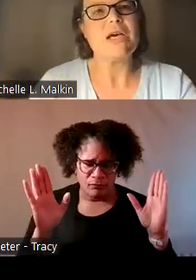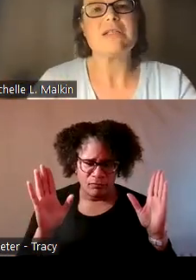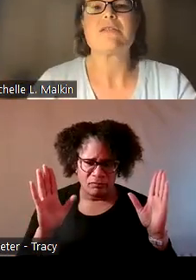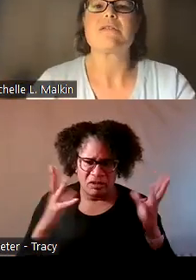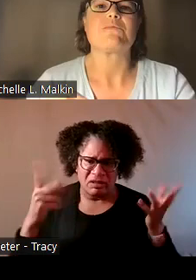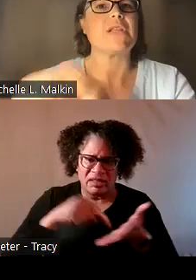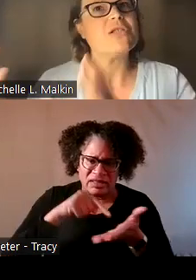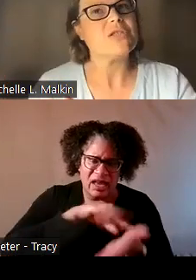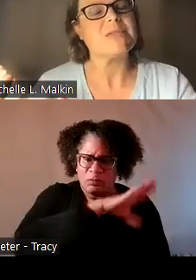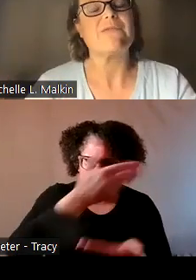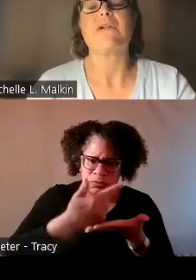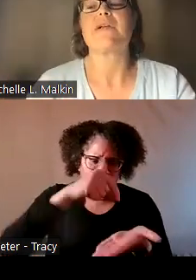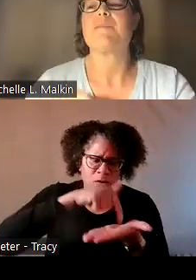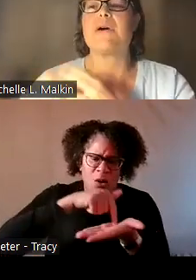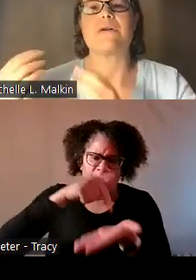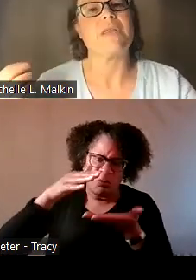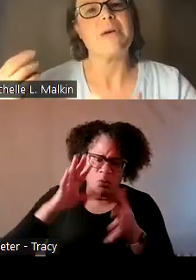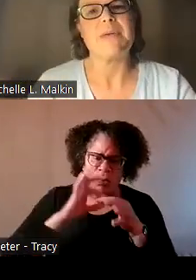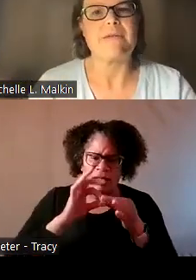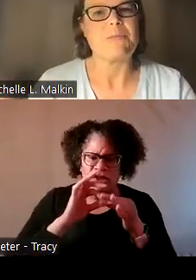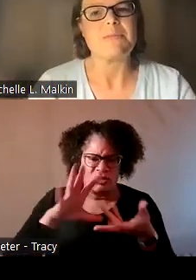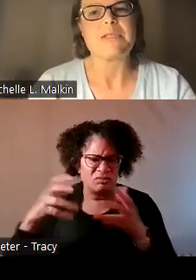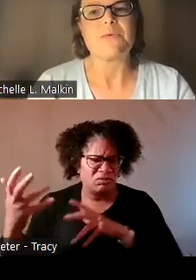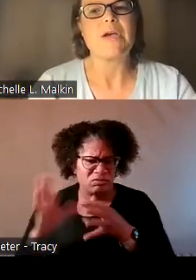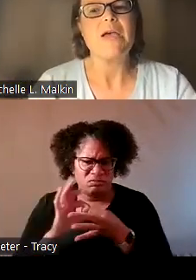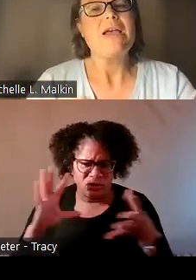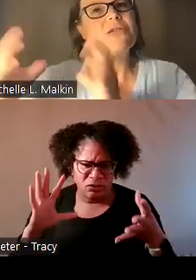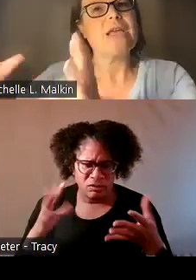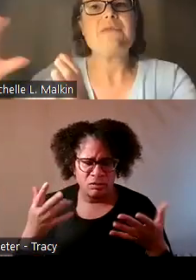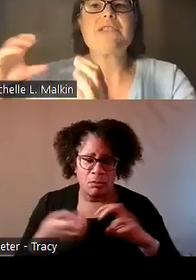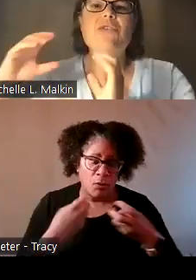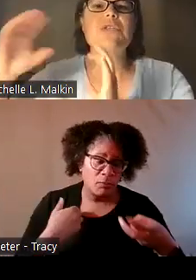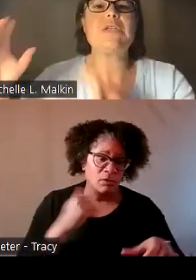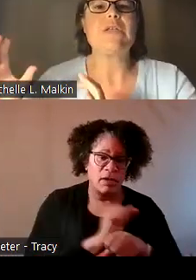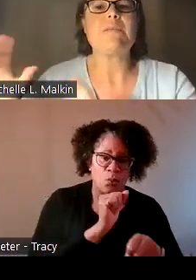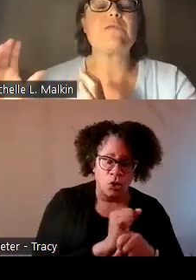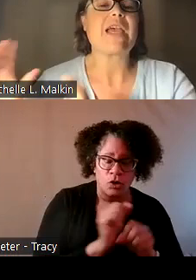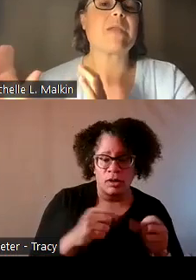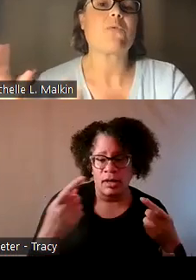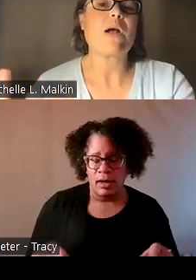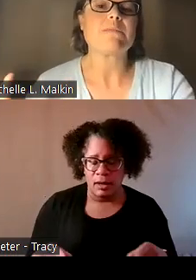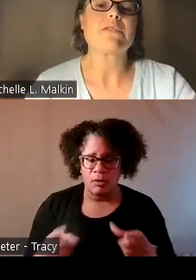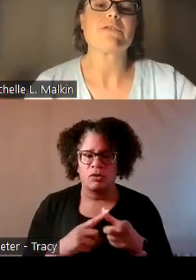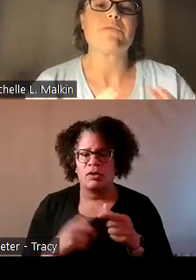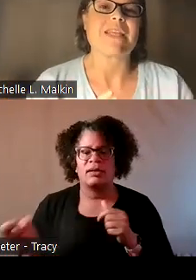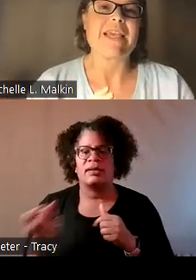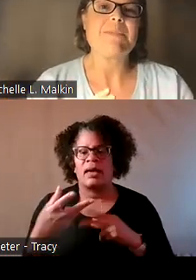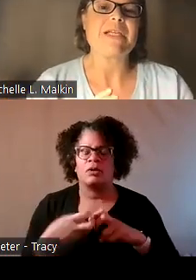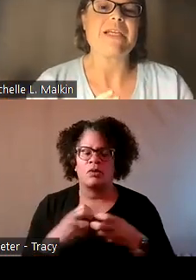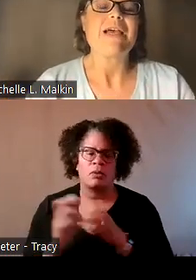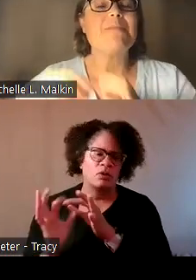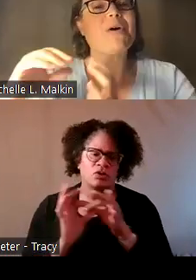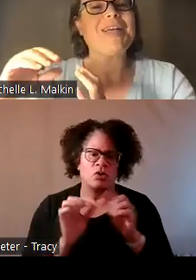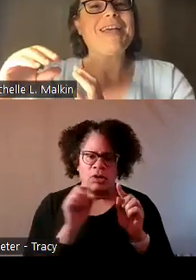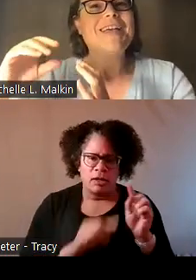huge debts, their relationships are falling apart, they might be having problems at work. So they have these huge number of gambling problems associated with the